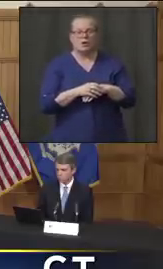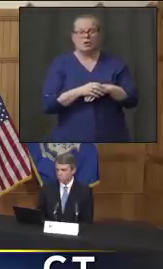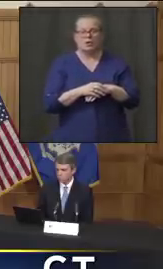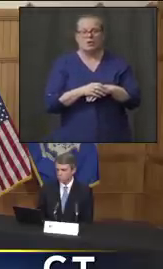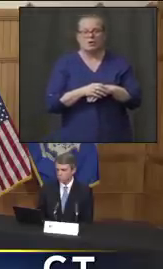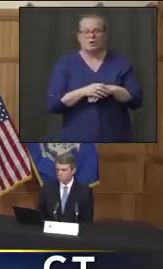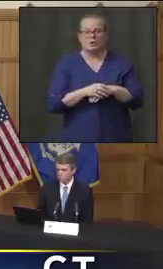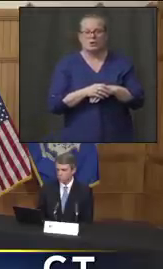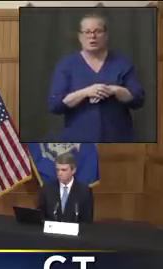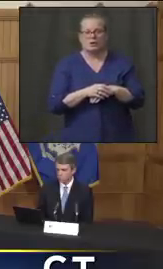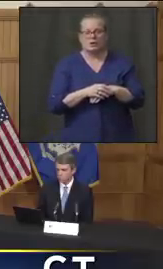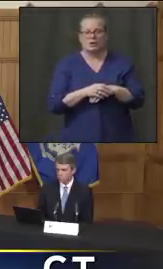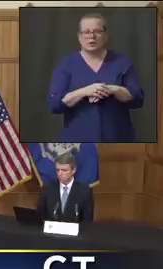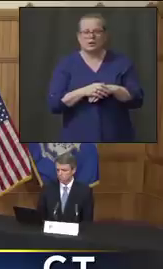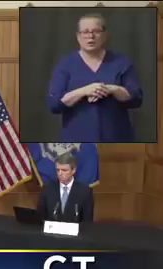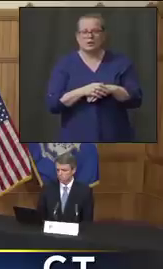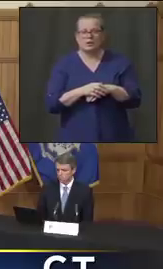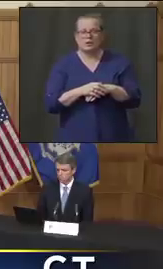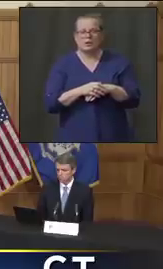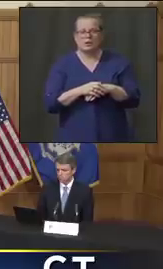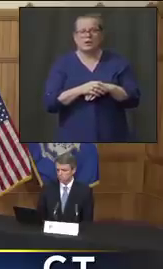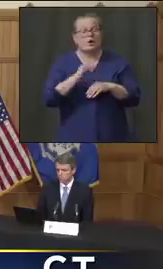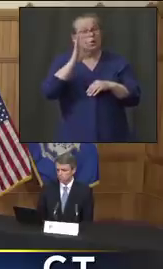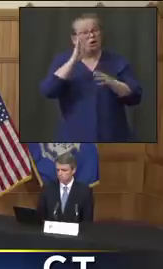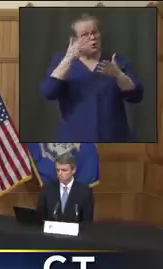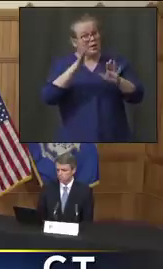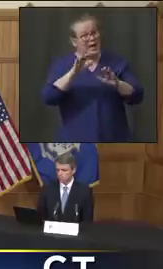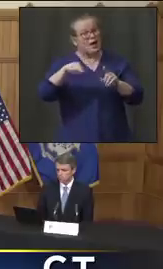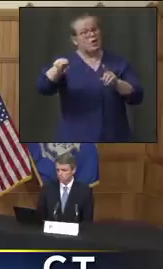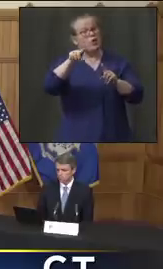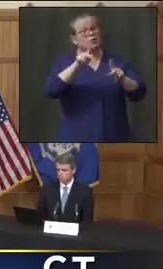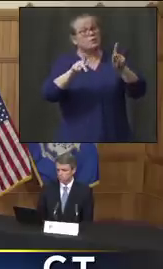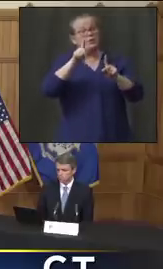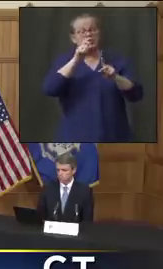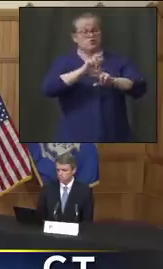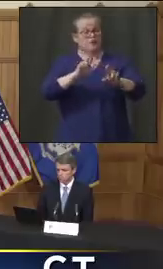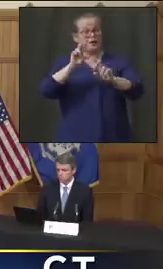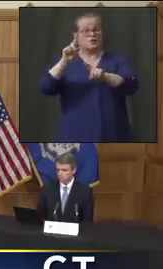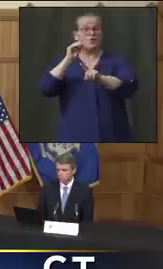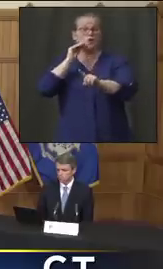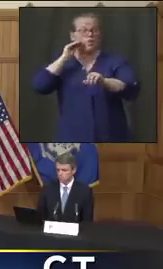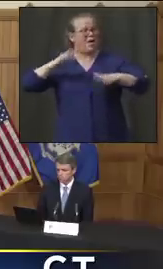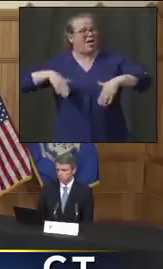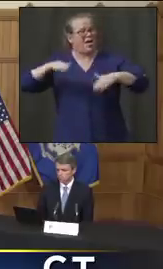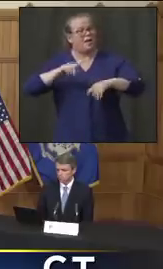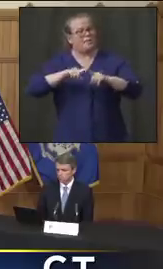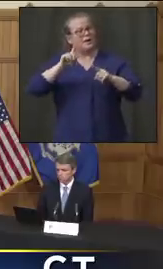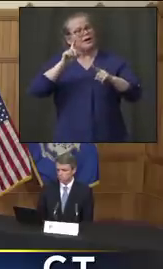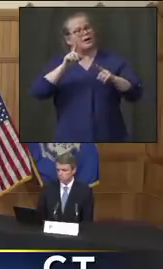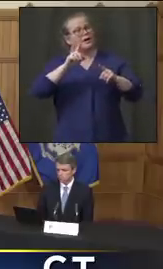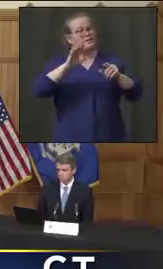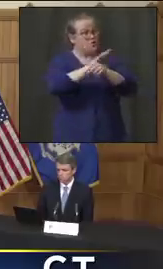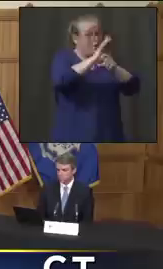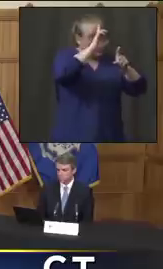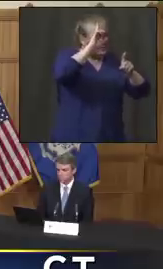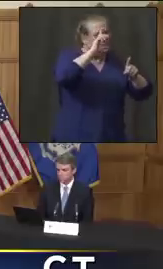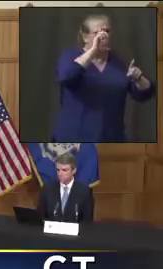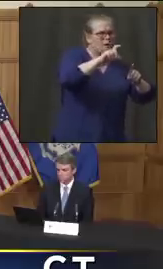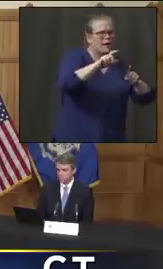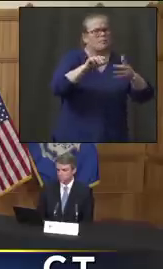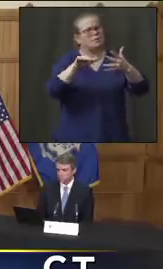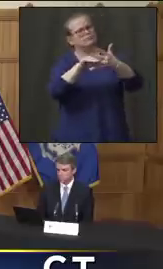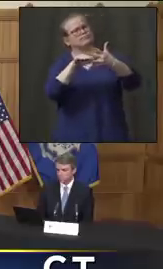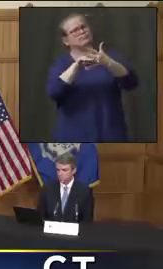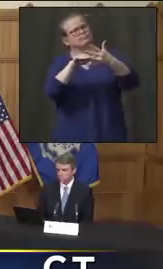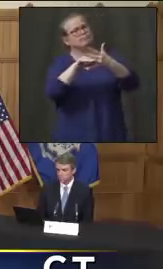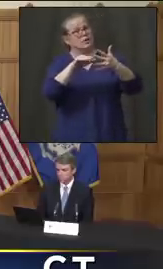leave the acute care hospitals but still need that higher level of care? And if not, have you thought about their care? As you can imagine, after staying in the hospital